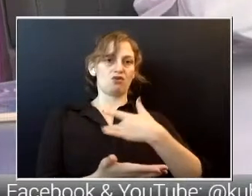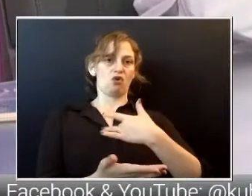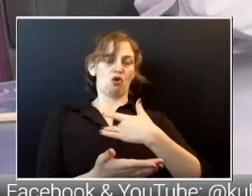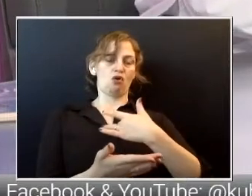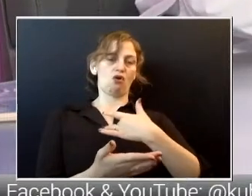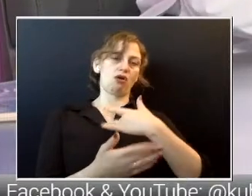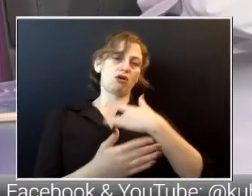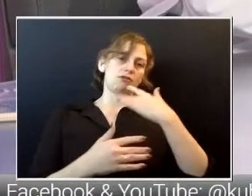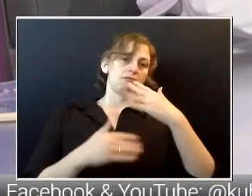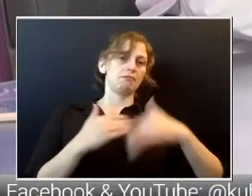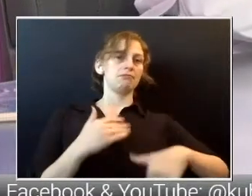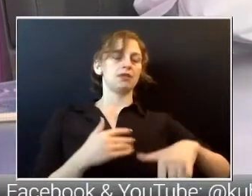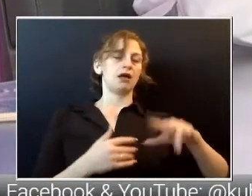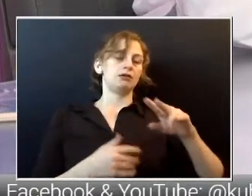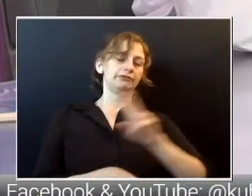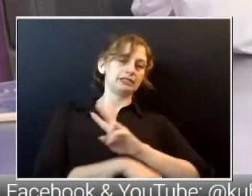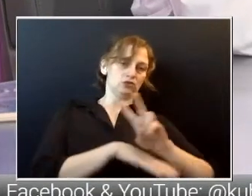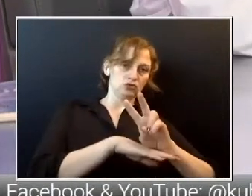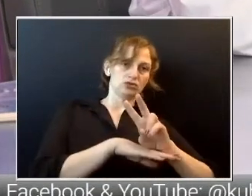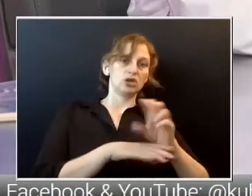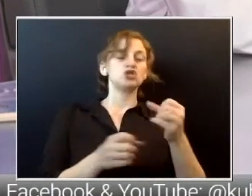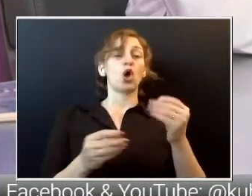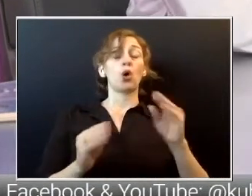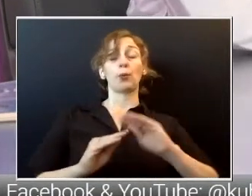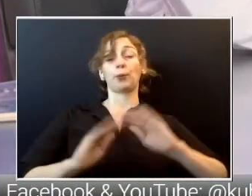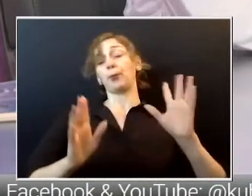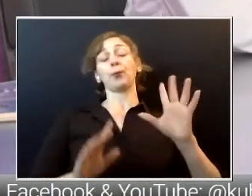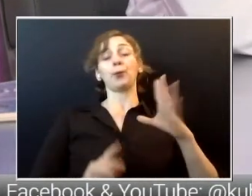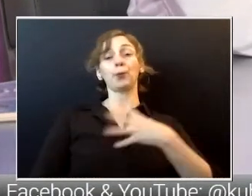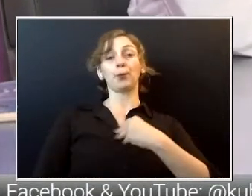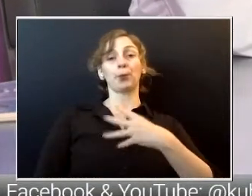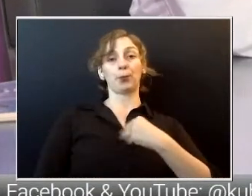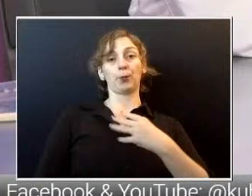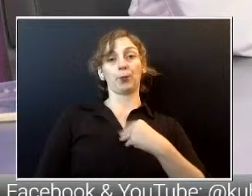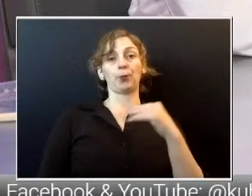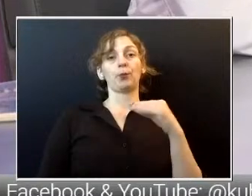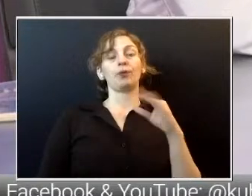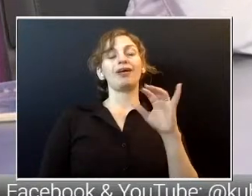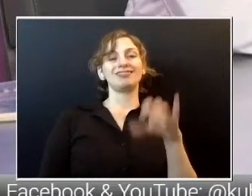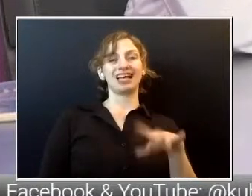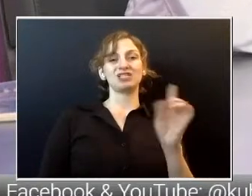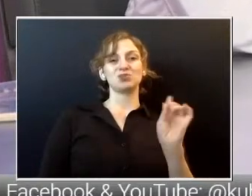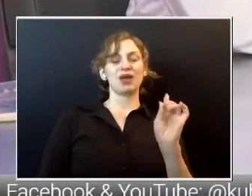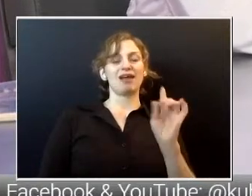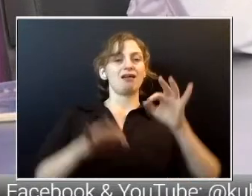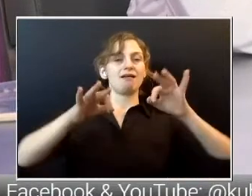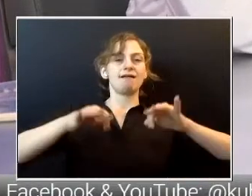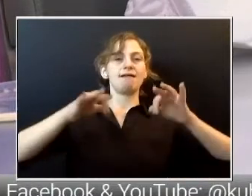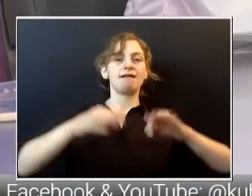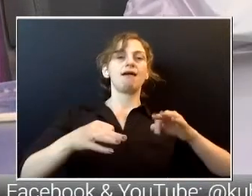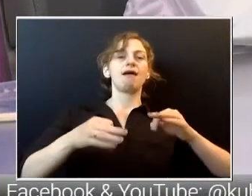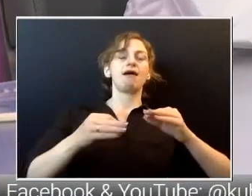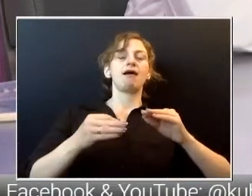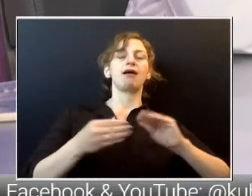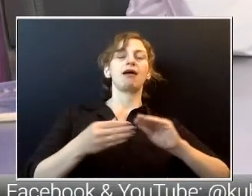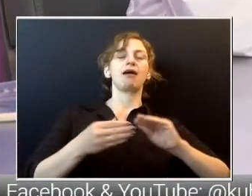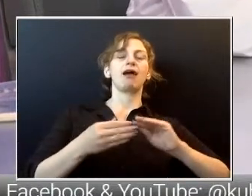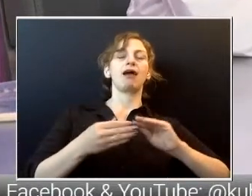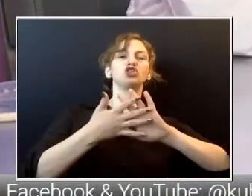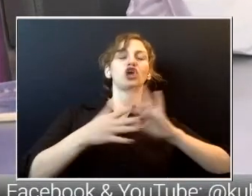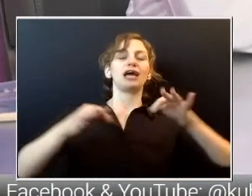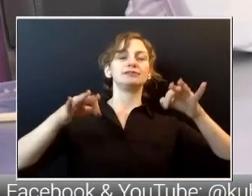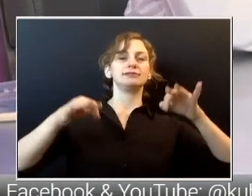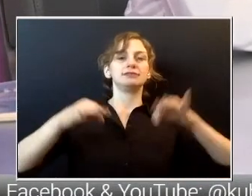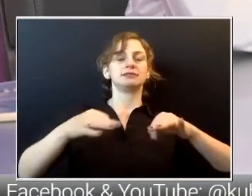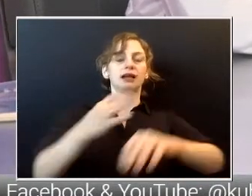very light white area is where contrast has been put into the system through a vein in the